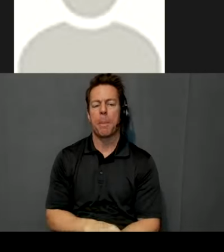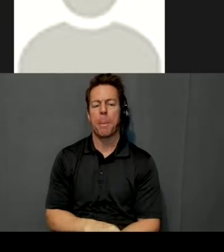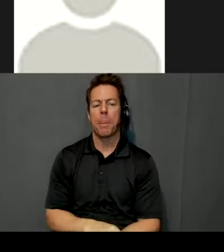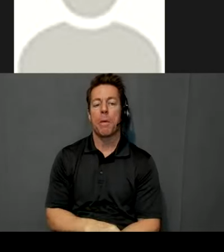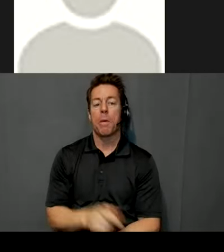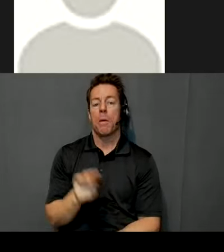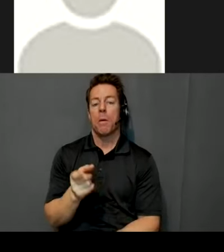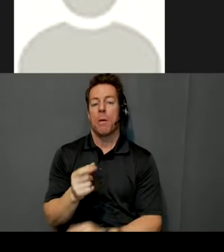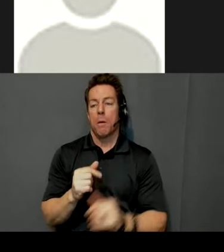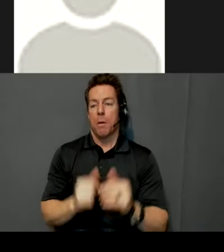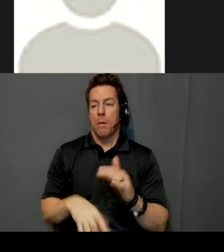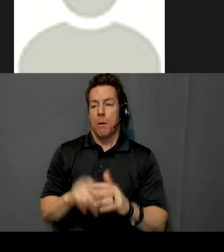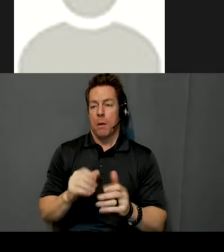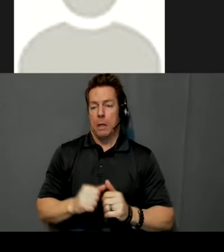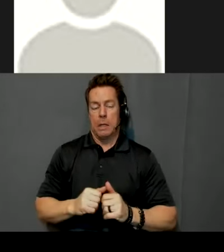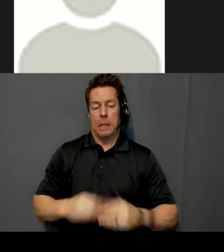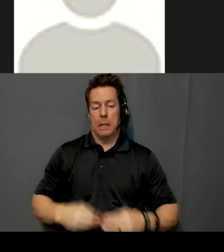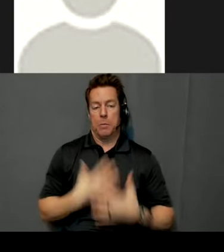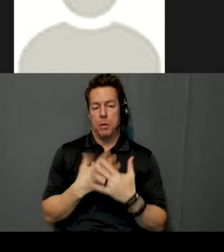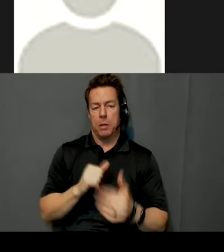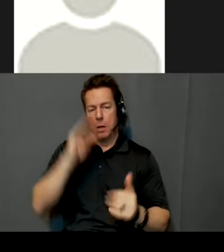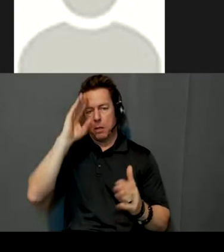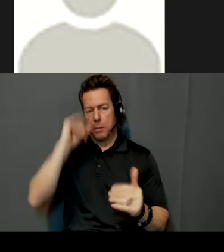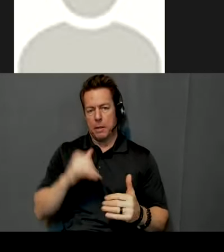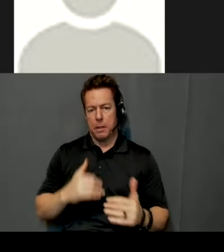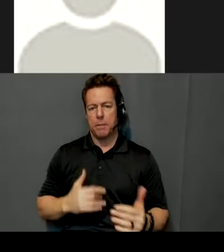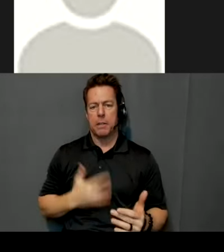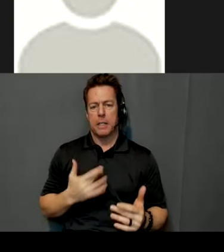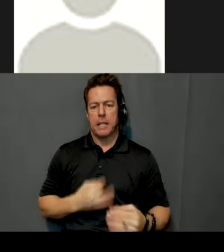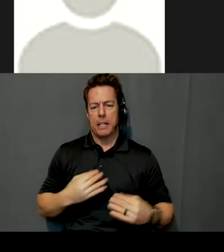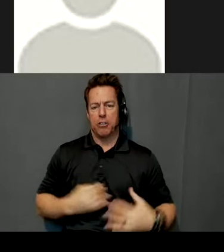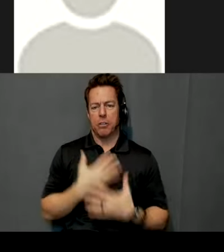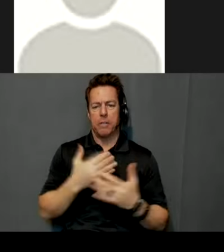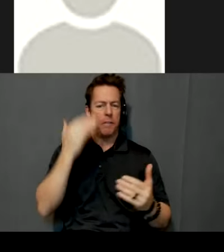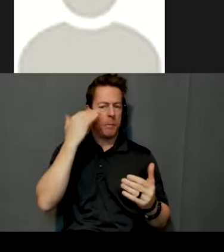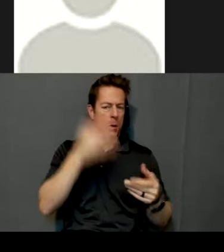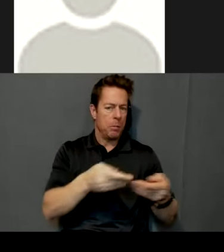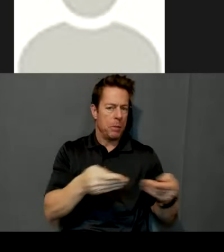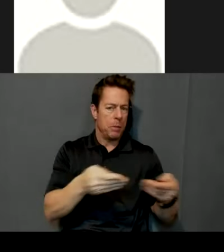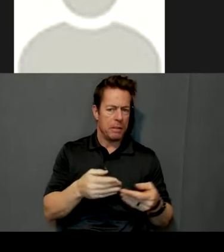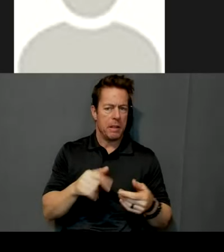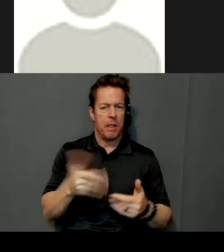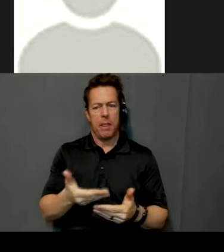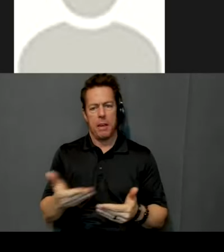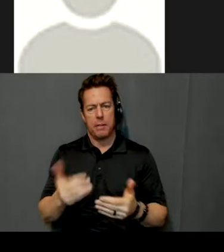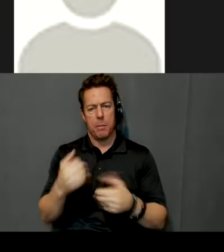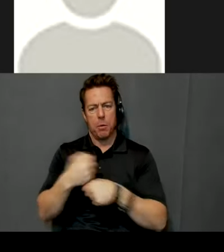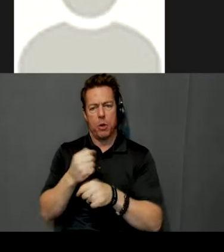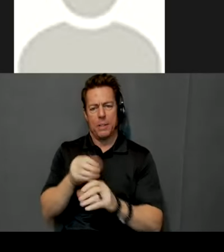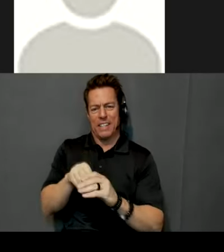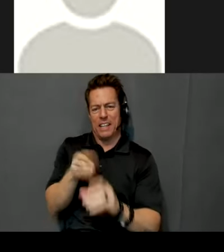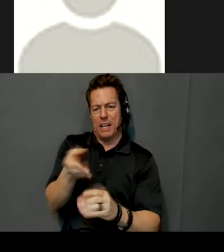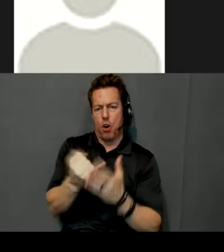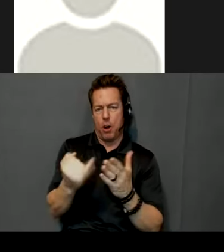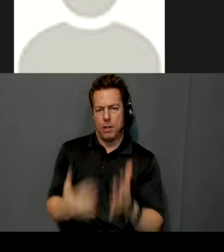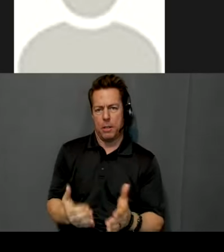Chirico found inspiration in the unexpected sensations that familiar places or things themselves produced in him. It reminds